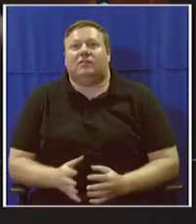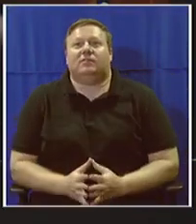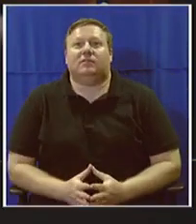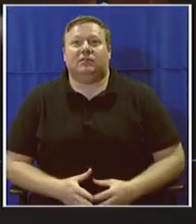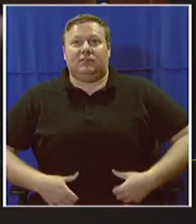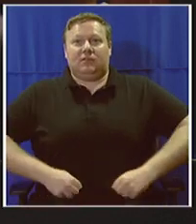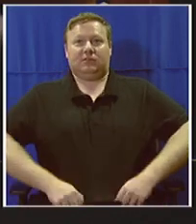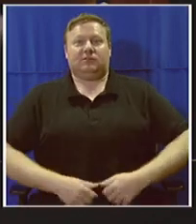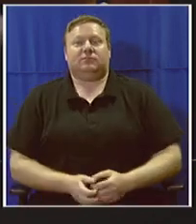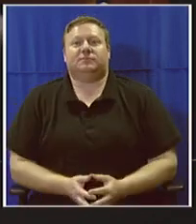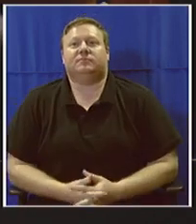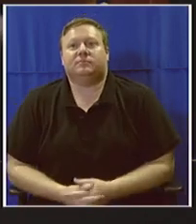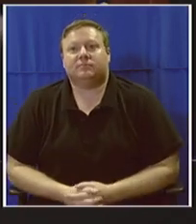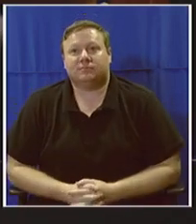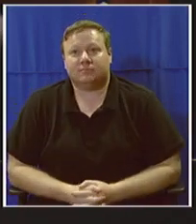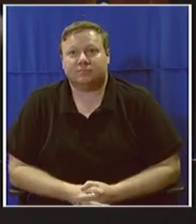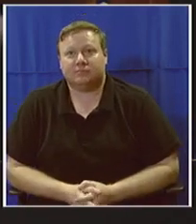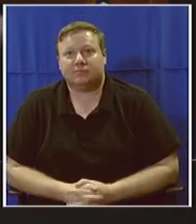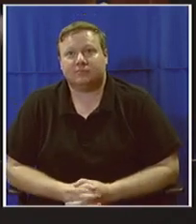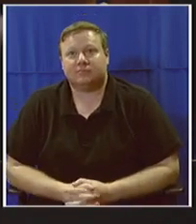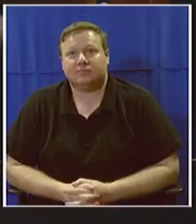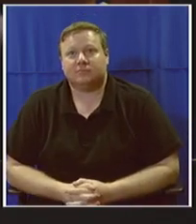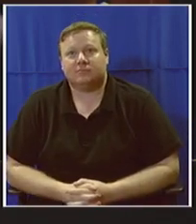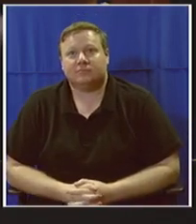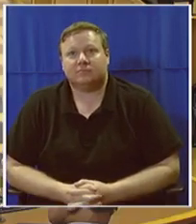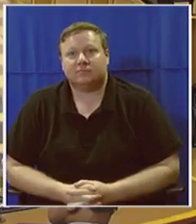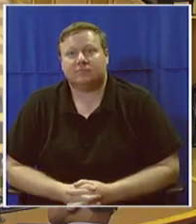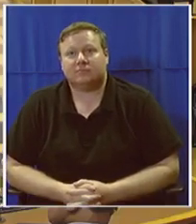Babu Kwete is cutting a circle.